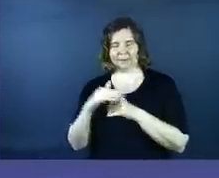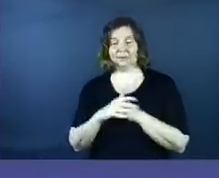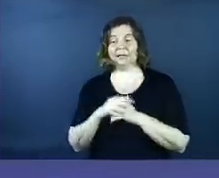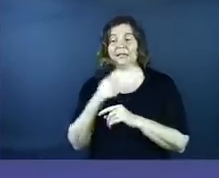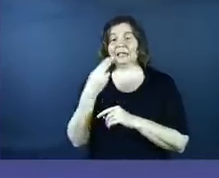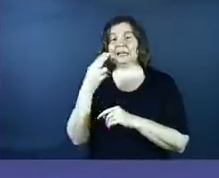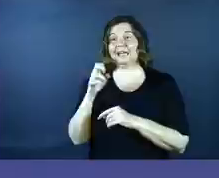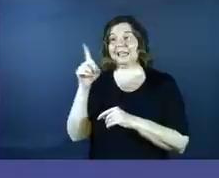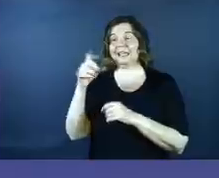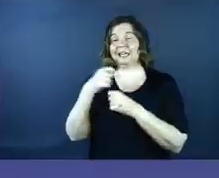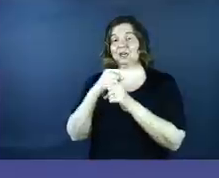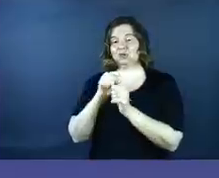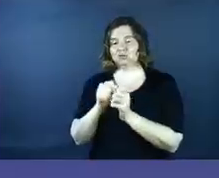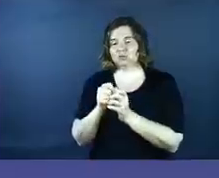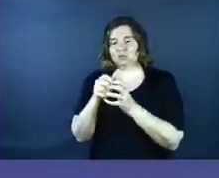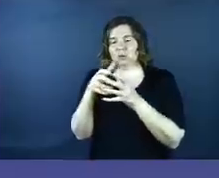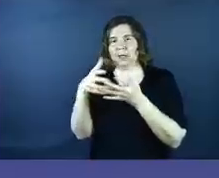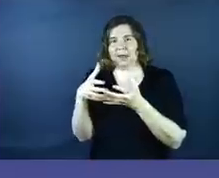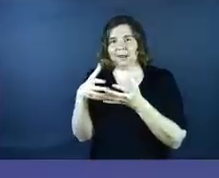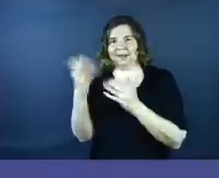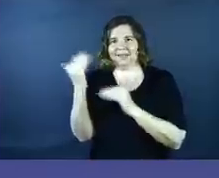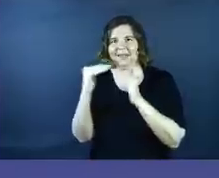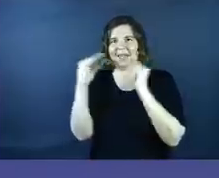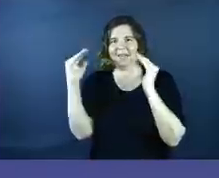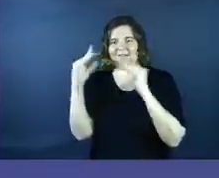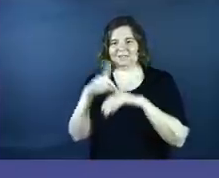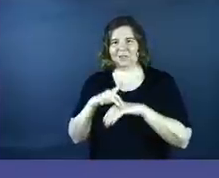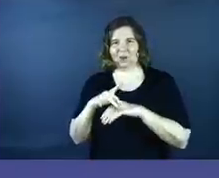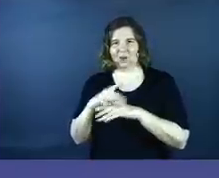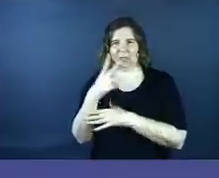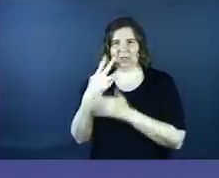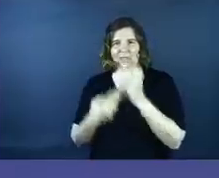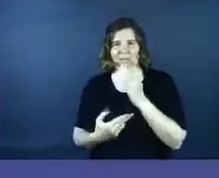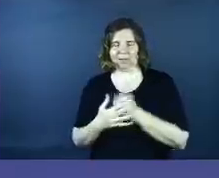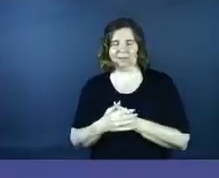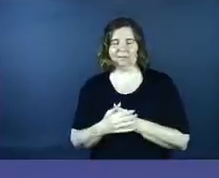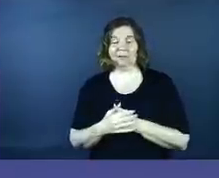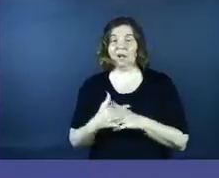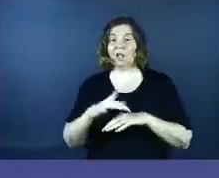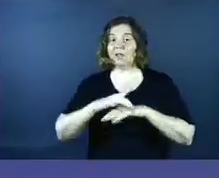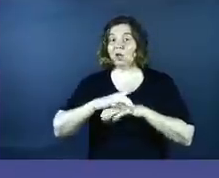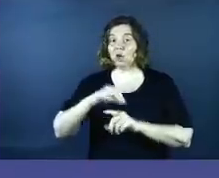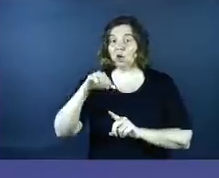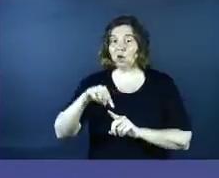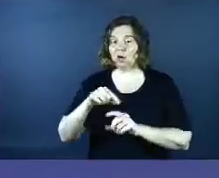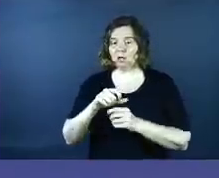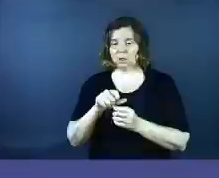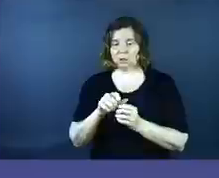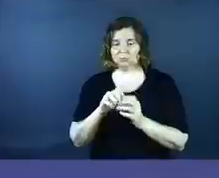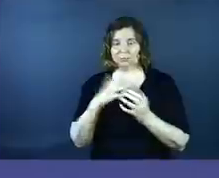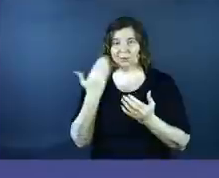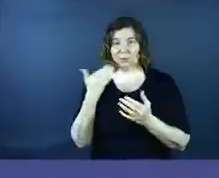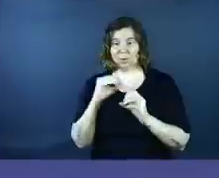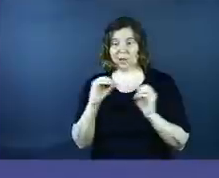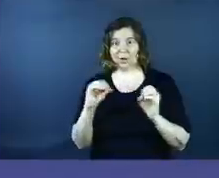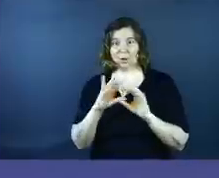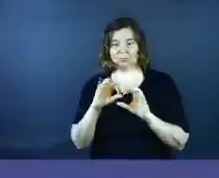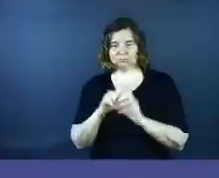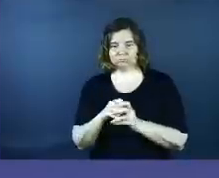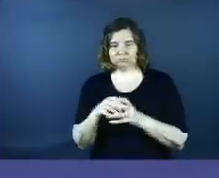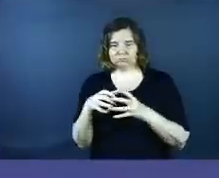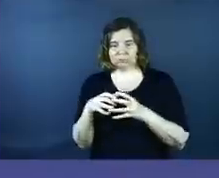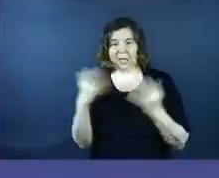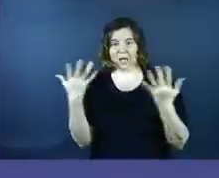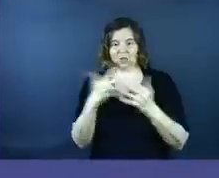he created the heavens and the earth. The earth was formless and empty, and